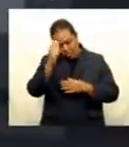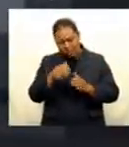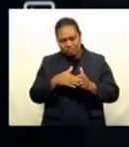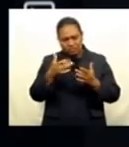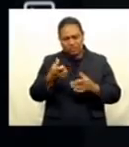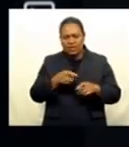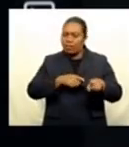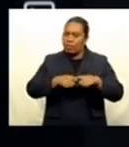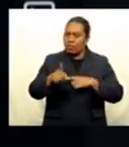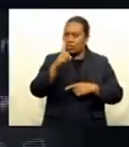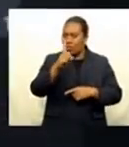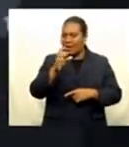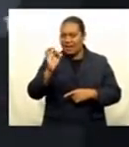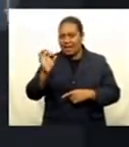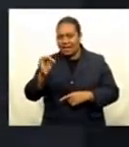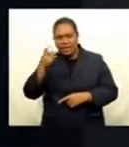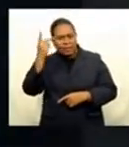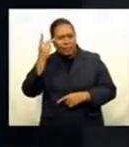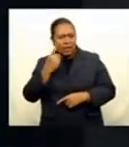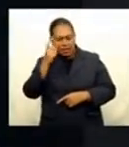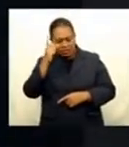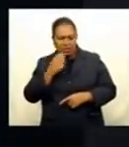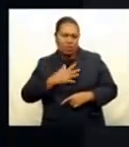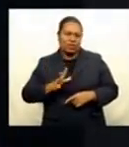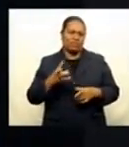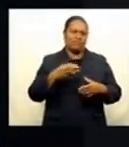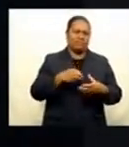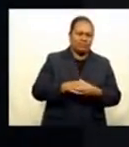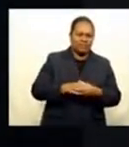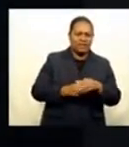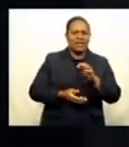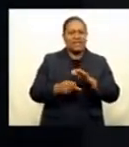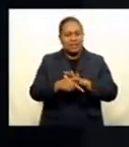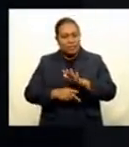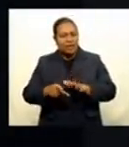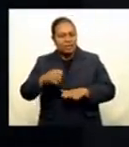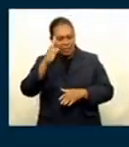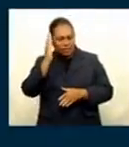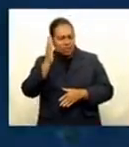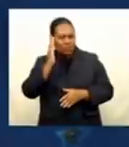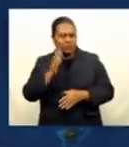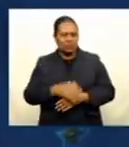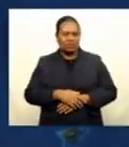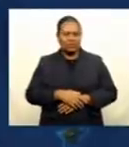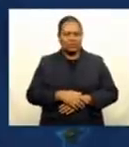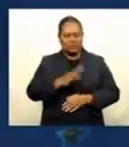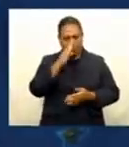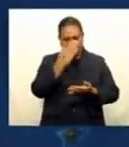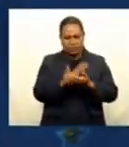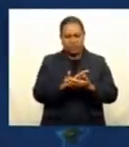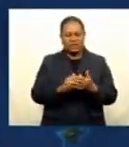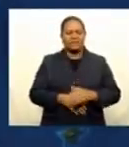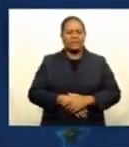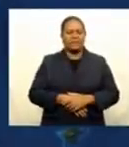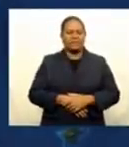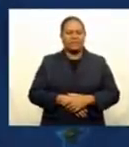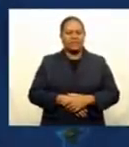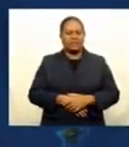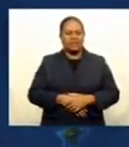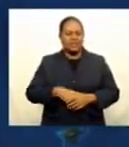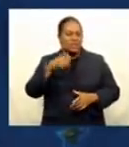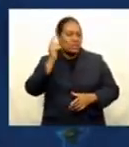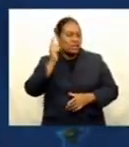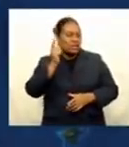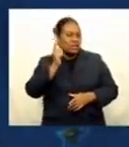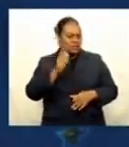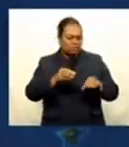attention of hundreds of parents and primary school students during this pandemic. The teachers teaching through this